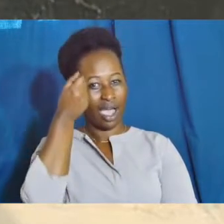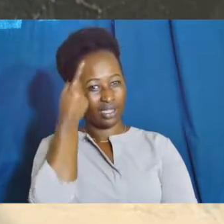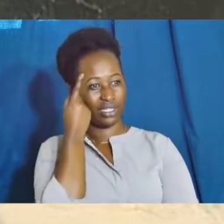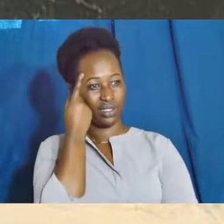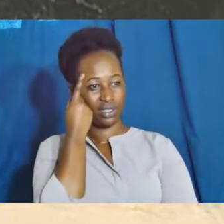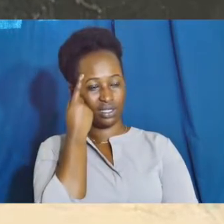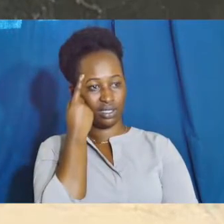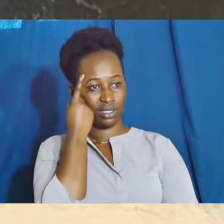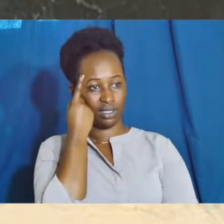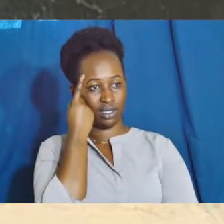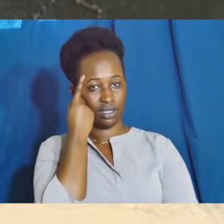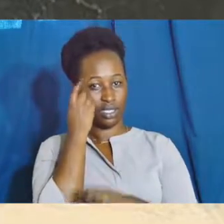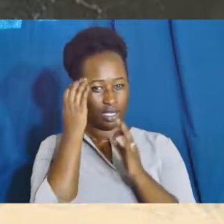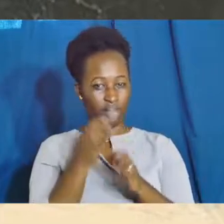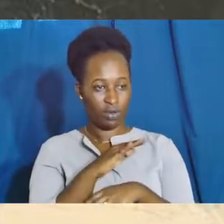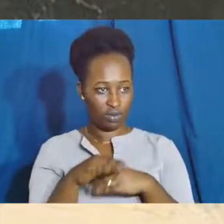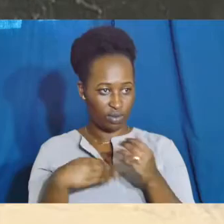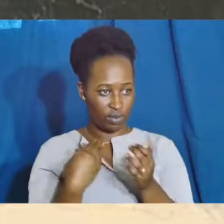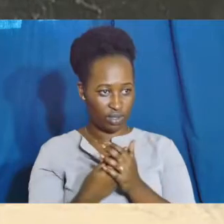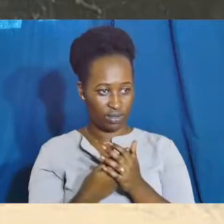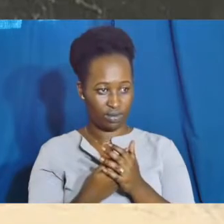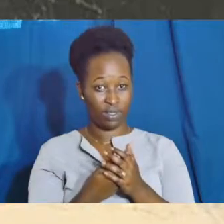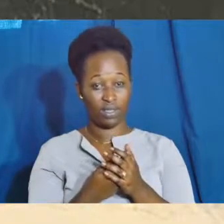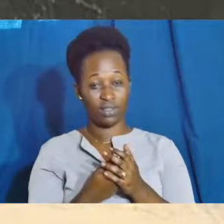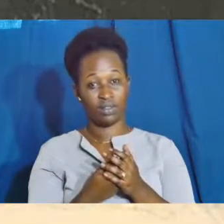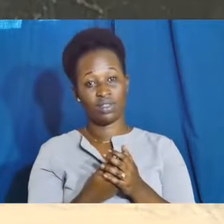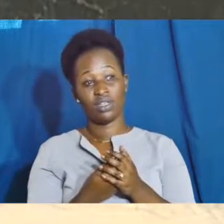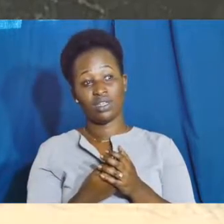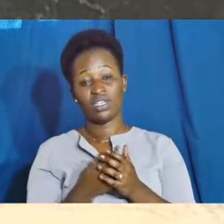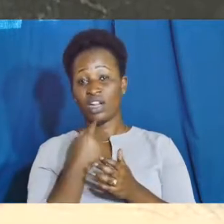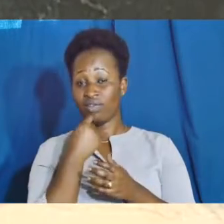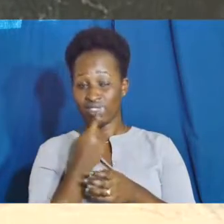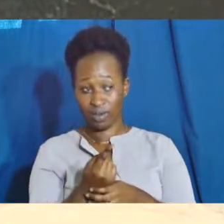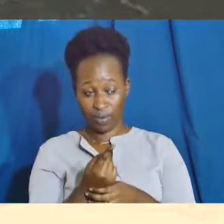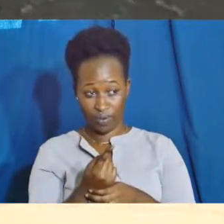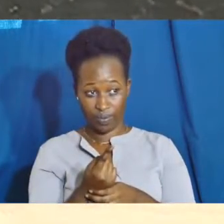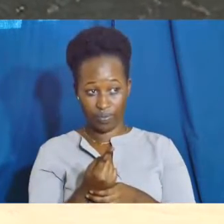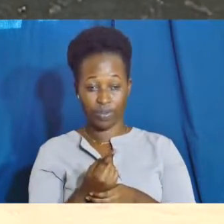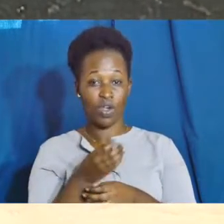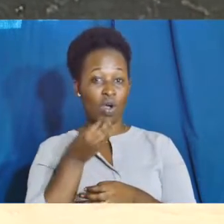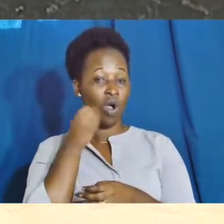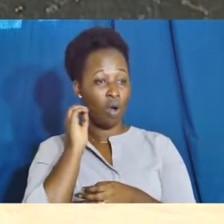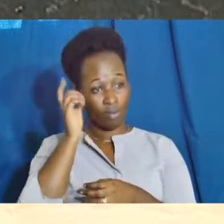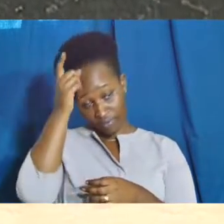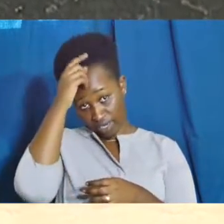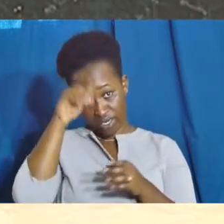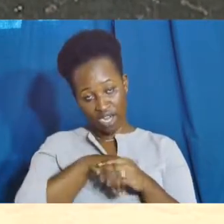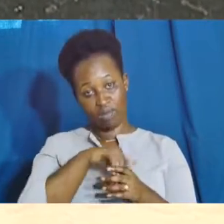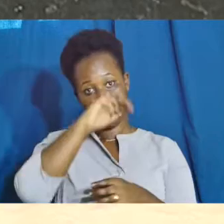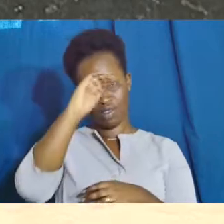understood the following. One of them, he said that his home village is made up of hills